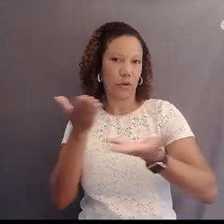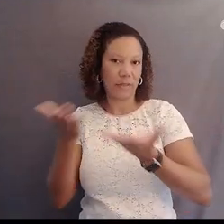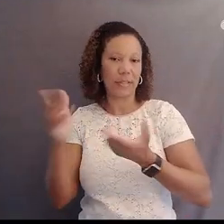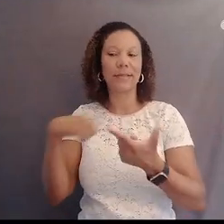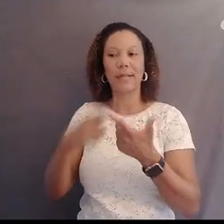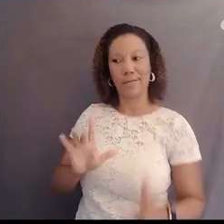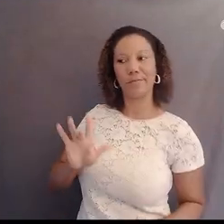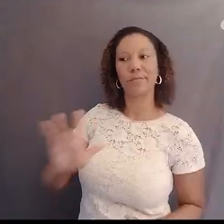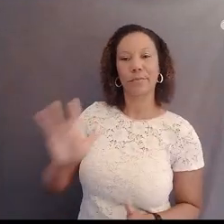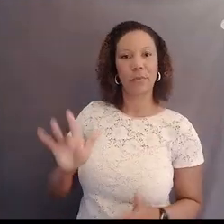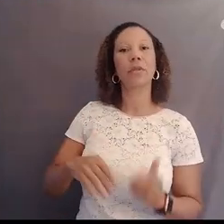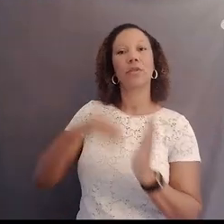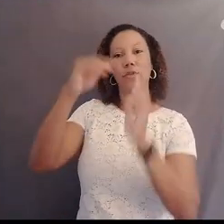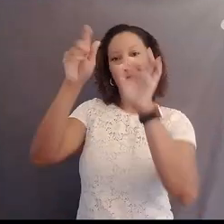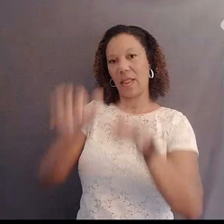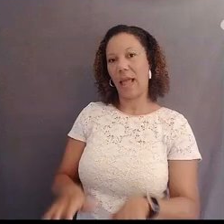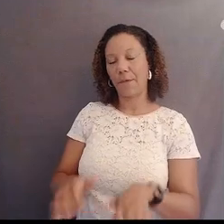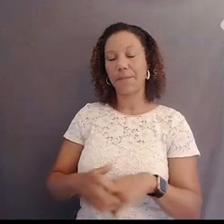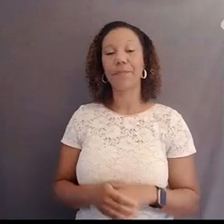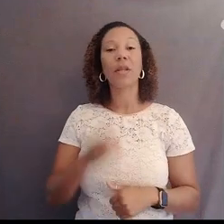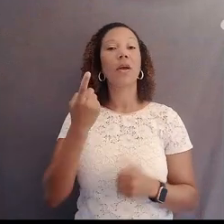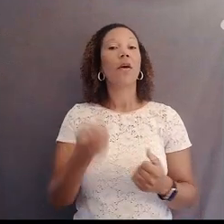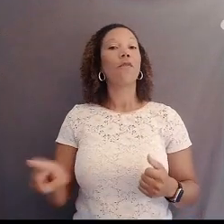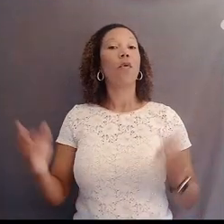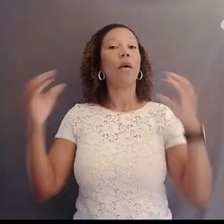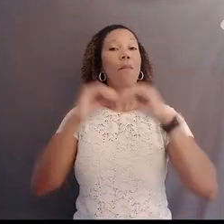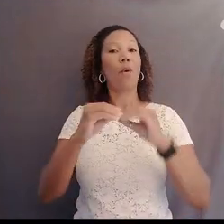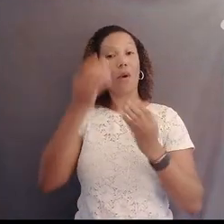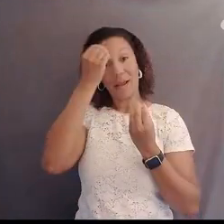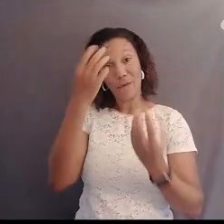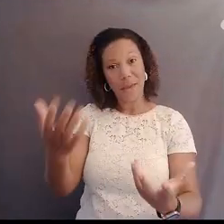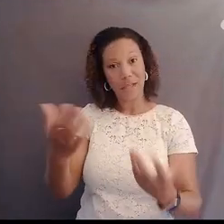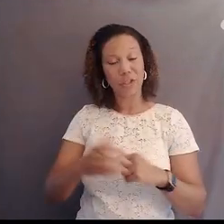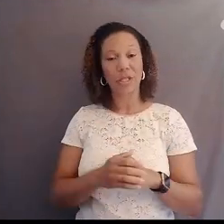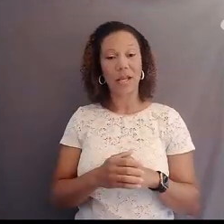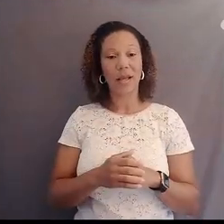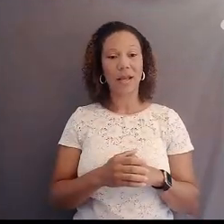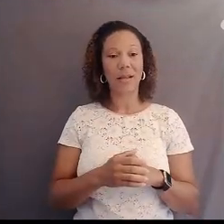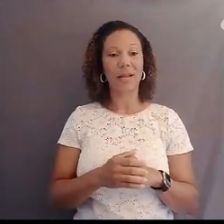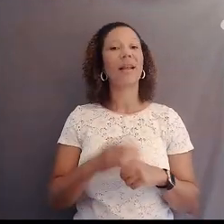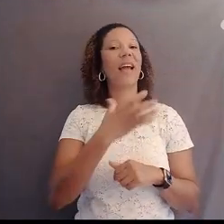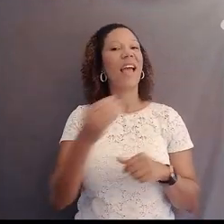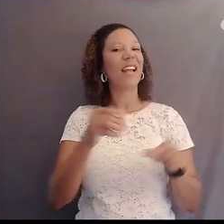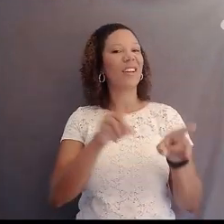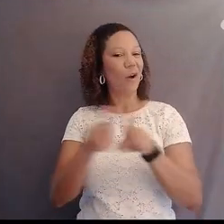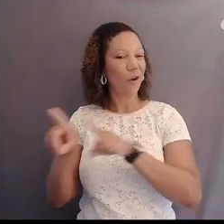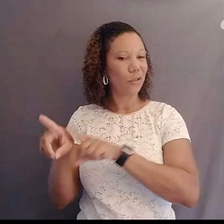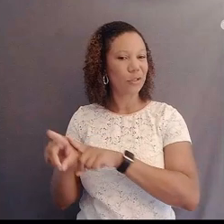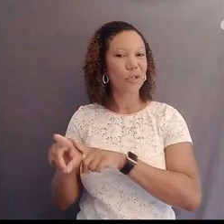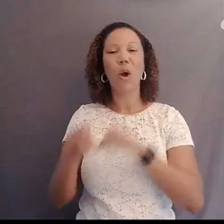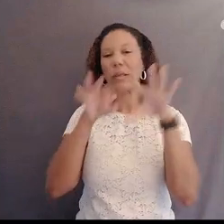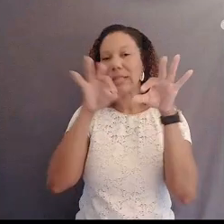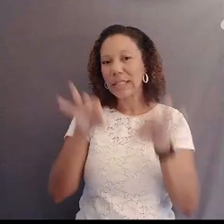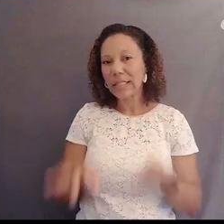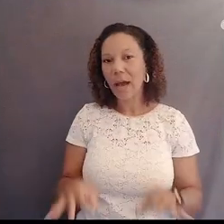egusd.net. So for more information about all of this, as well as the details